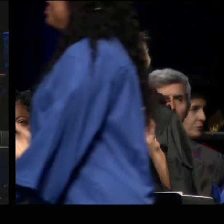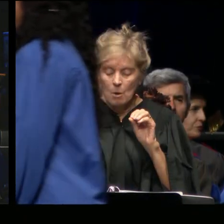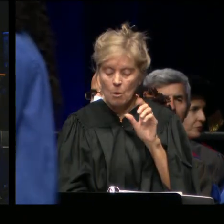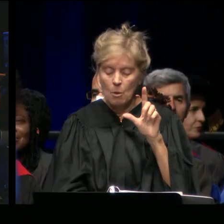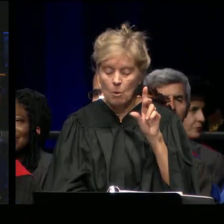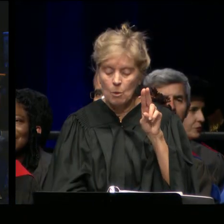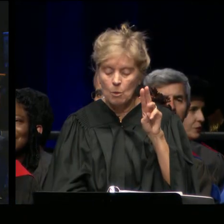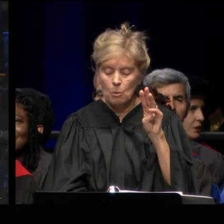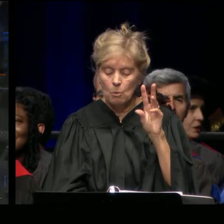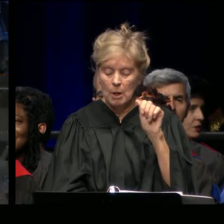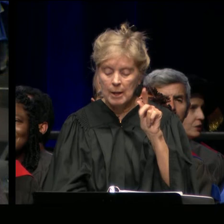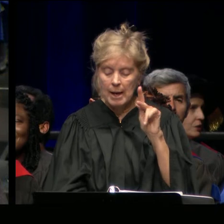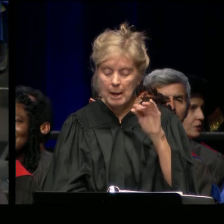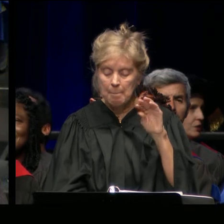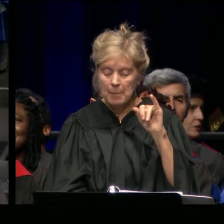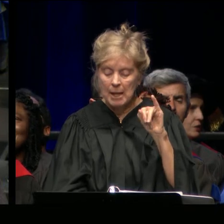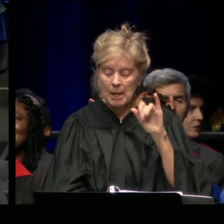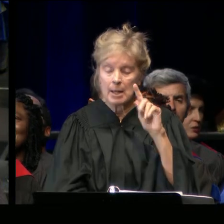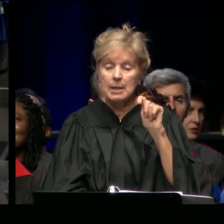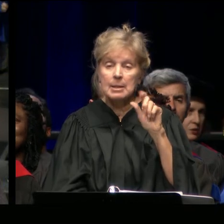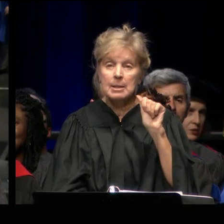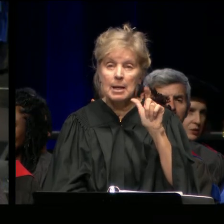Oluwakemi Talabi.